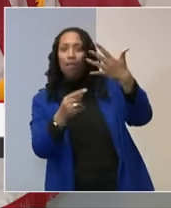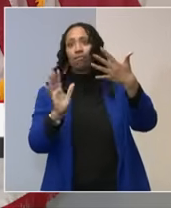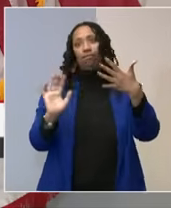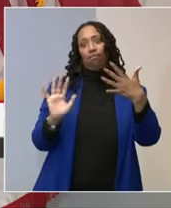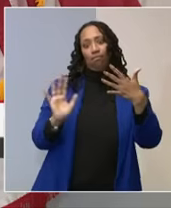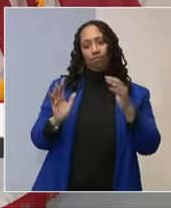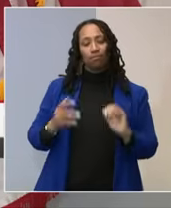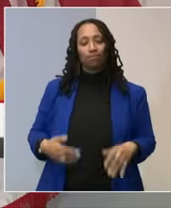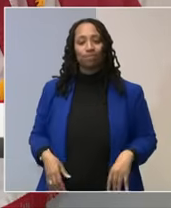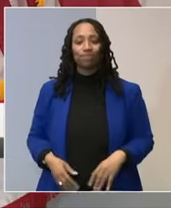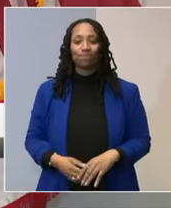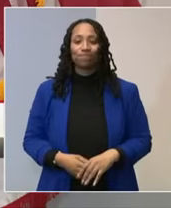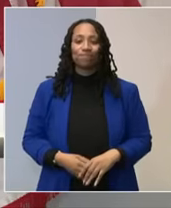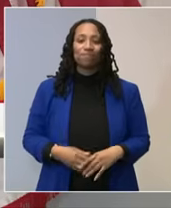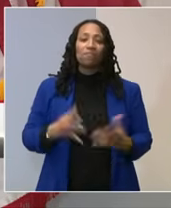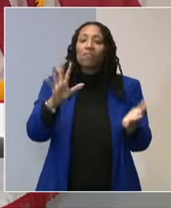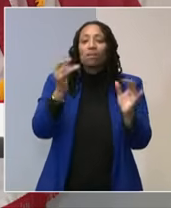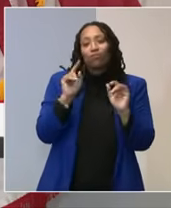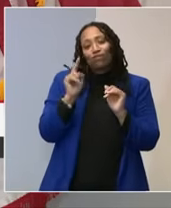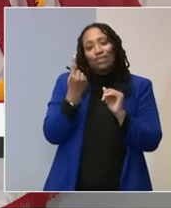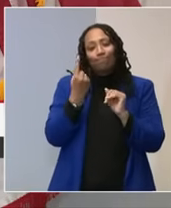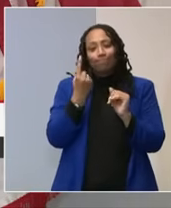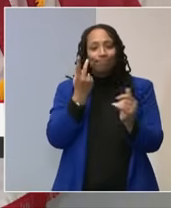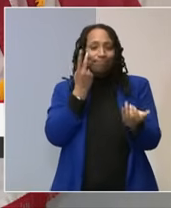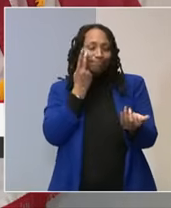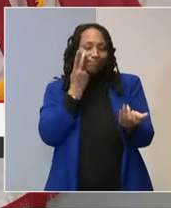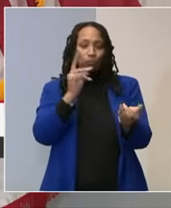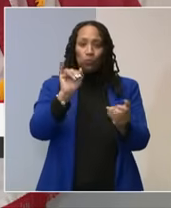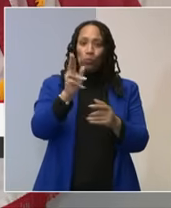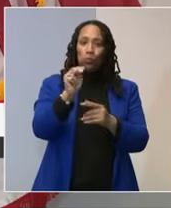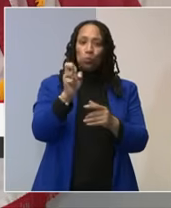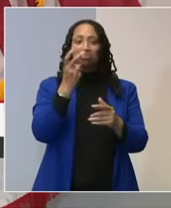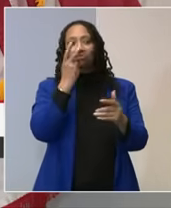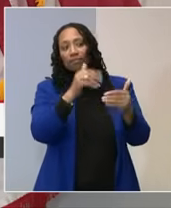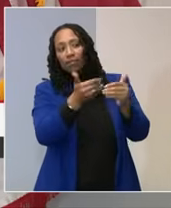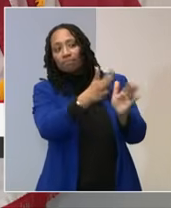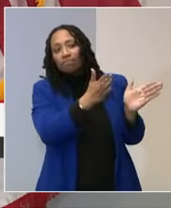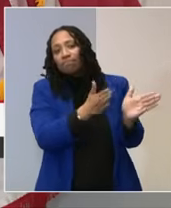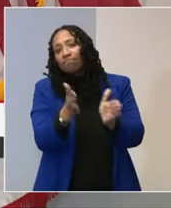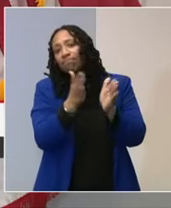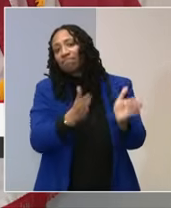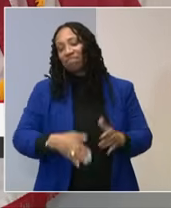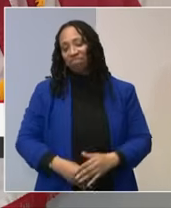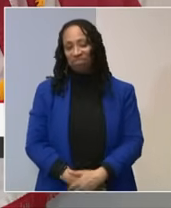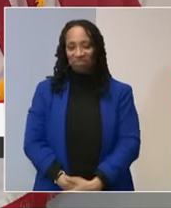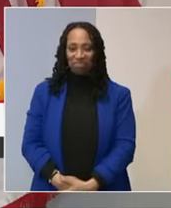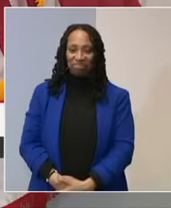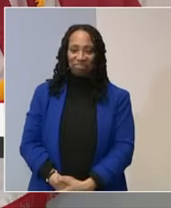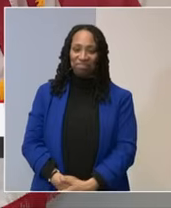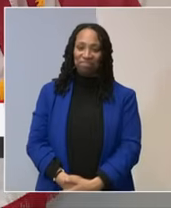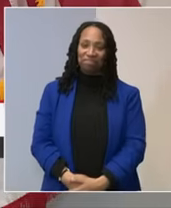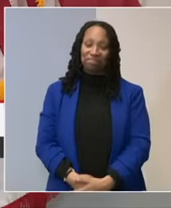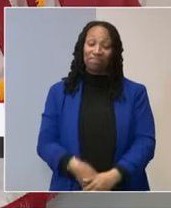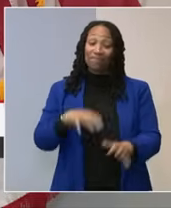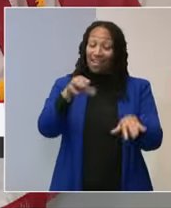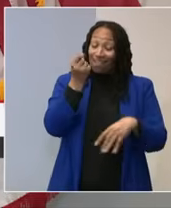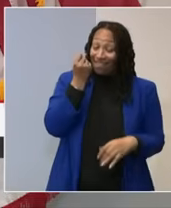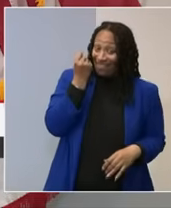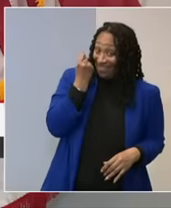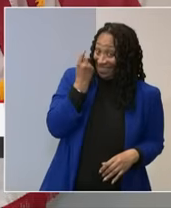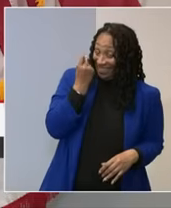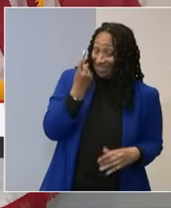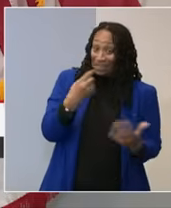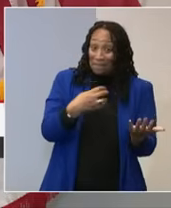don't think there's been one since since Mayor Williams, and you have a lot of movement